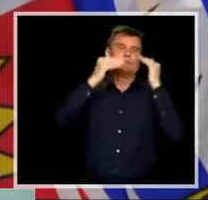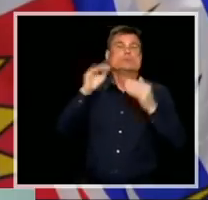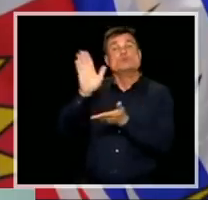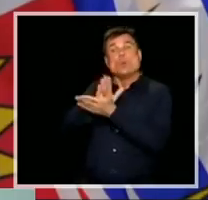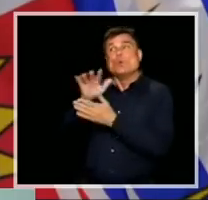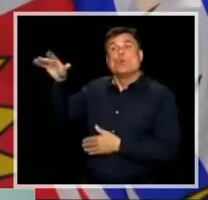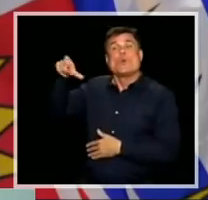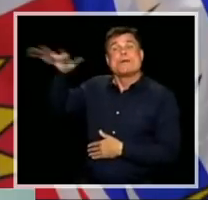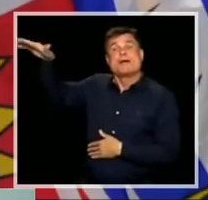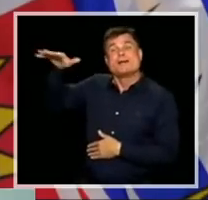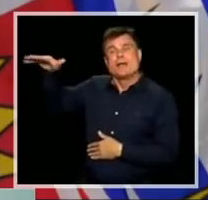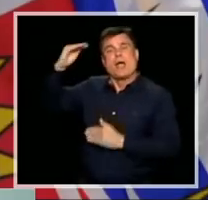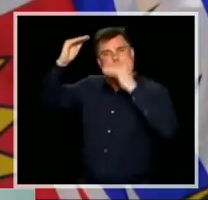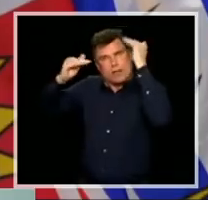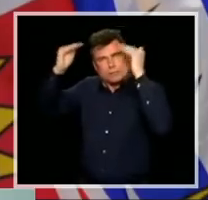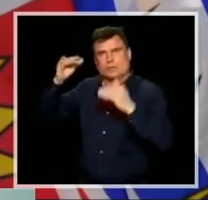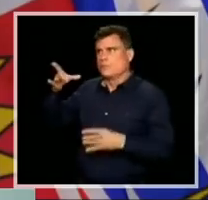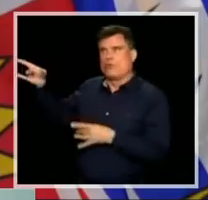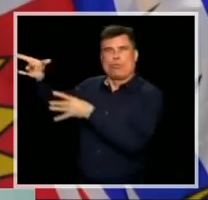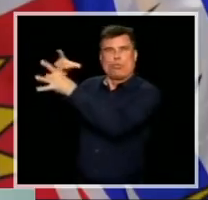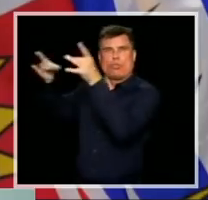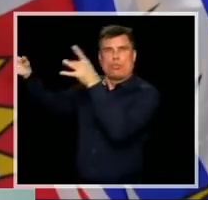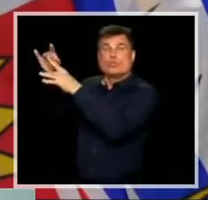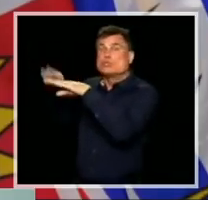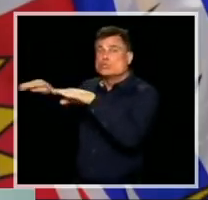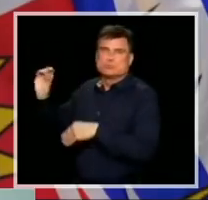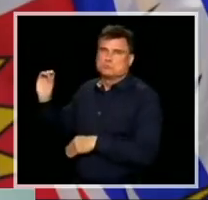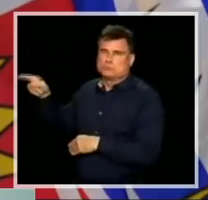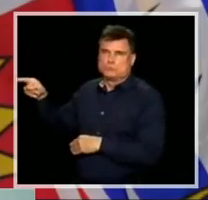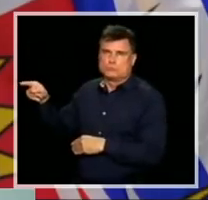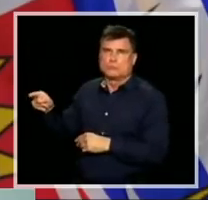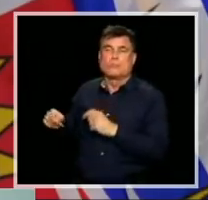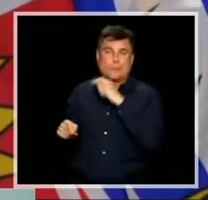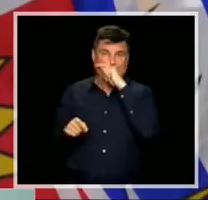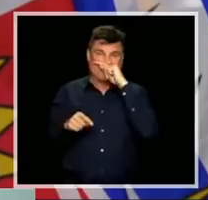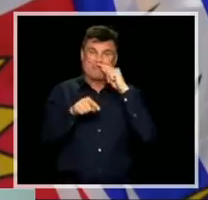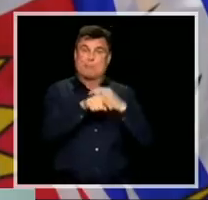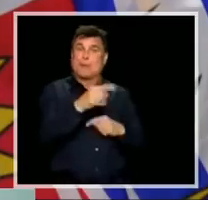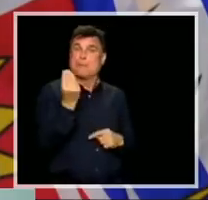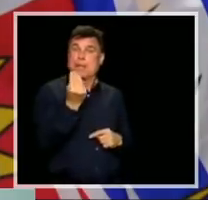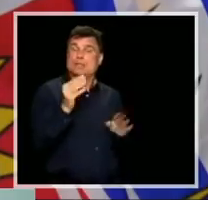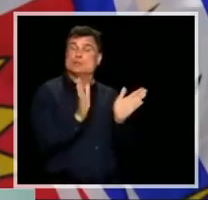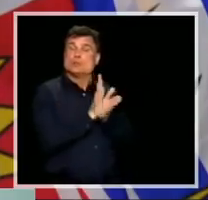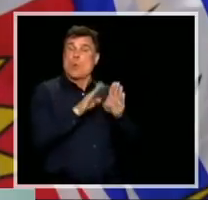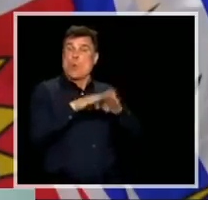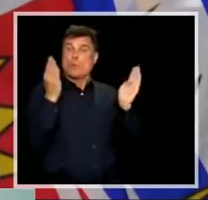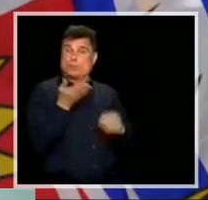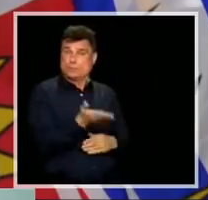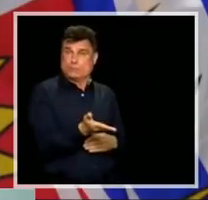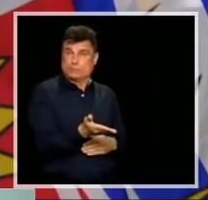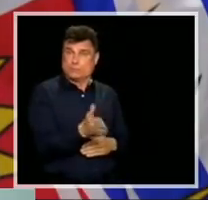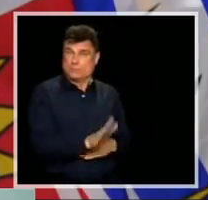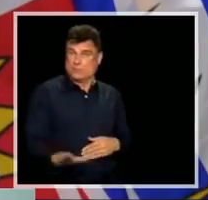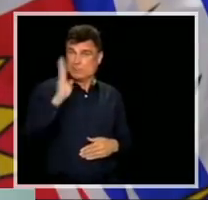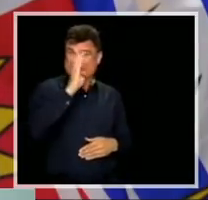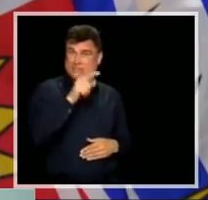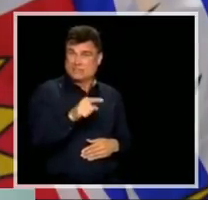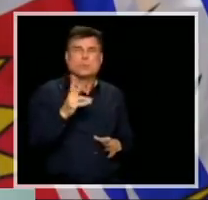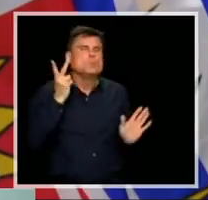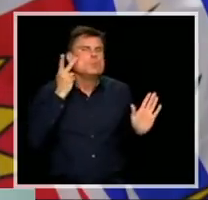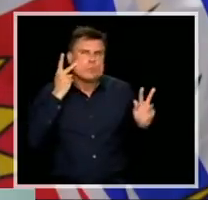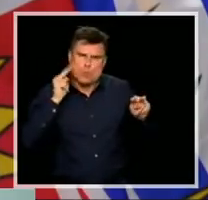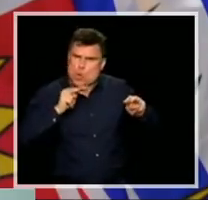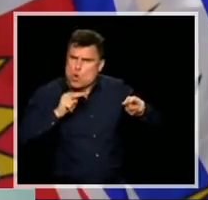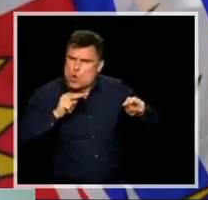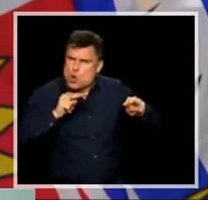of the leaders in the Teachers Federation yesterday, and you know, these are the things that they're preparing for, so that we can all support